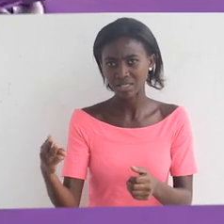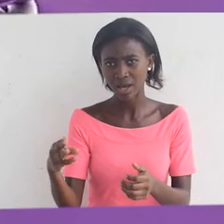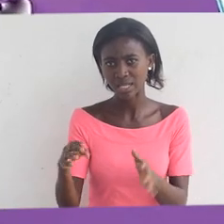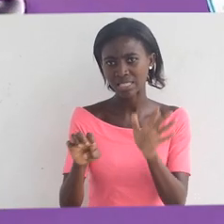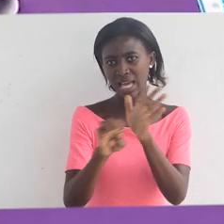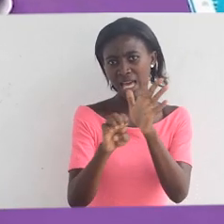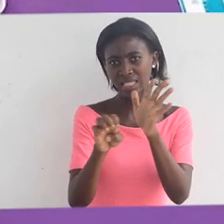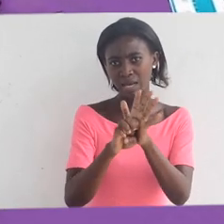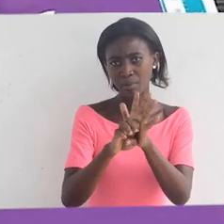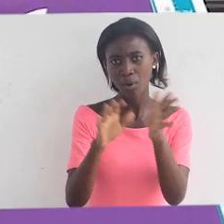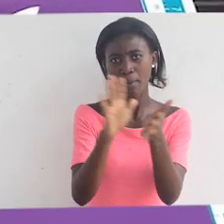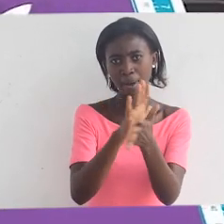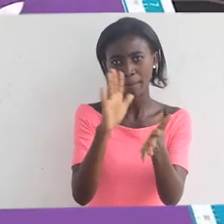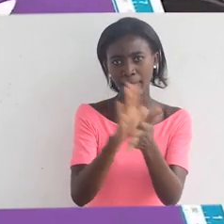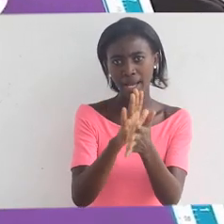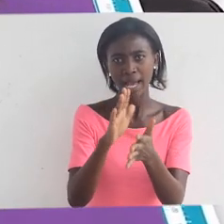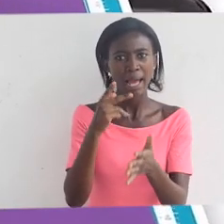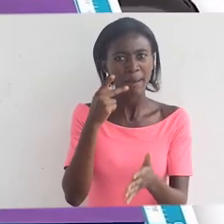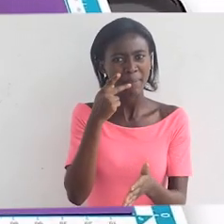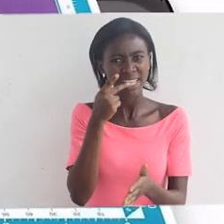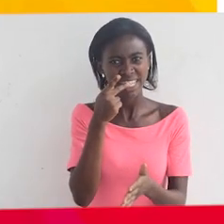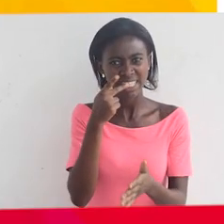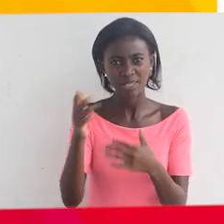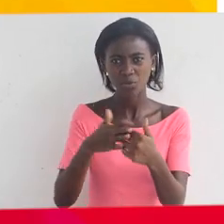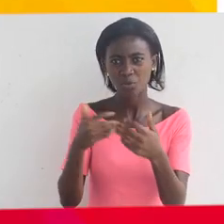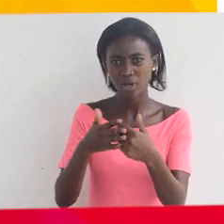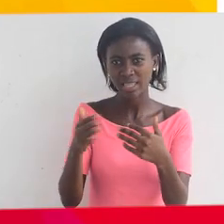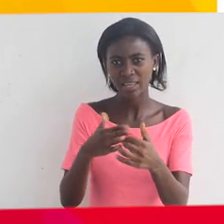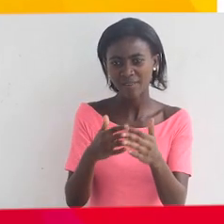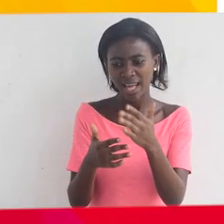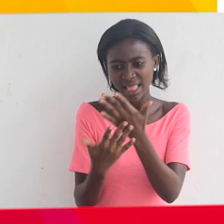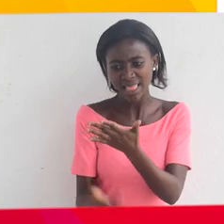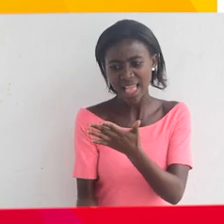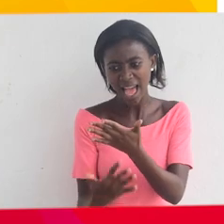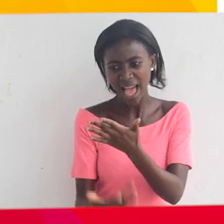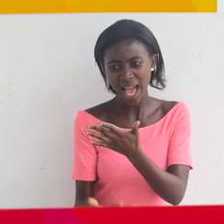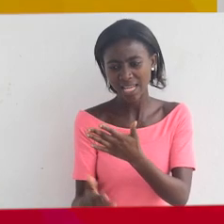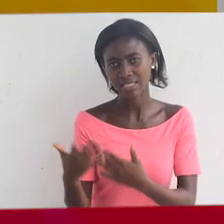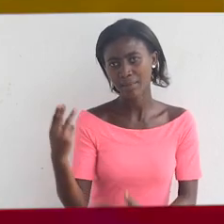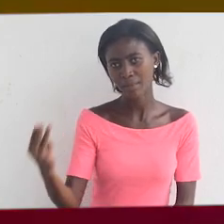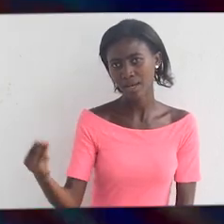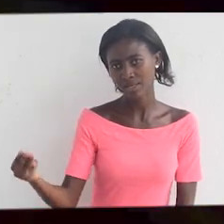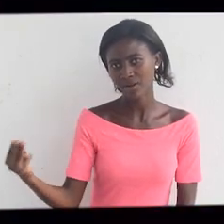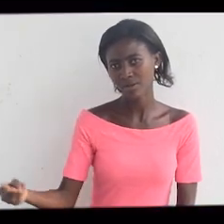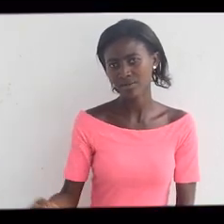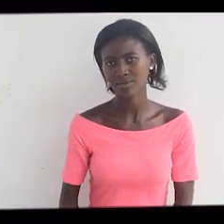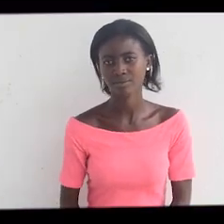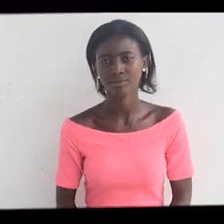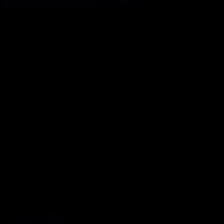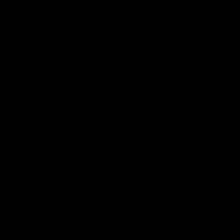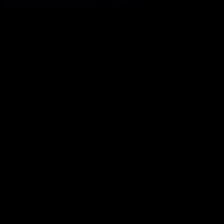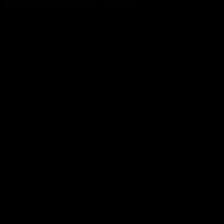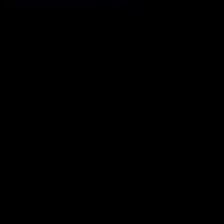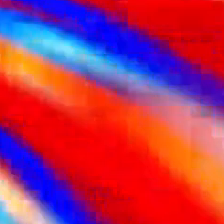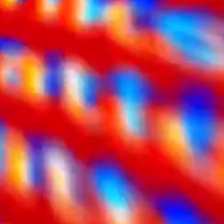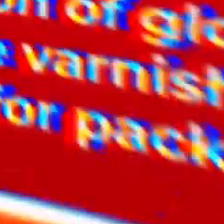as cardboard, plastic, foil, and other lightweight materials.